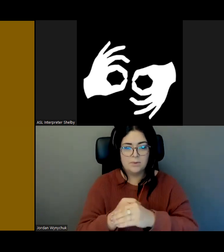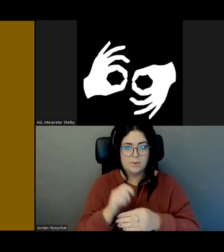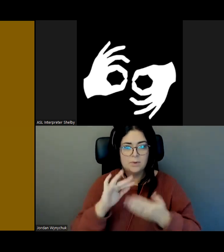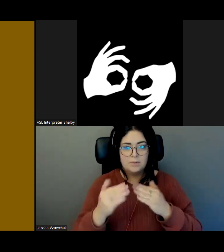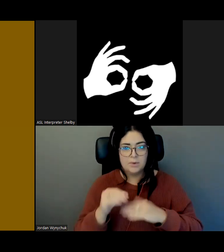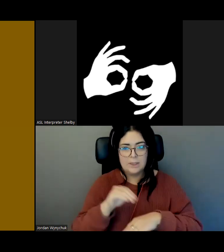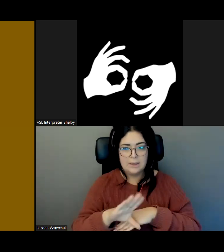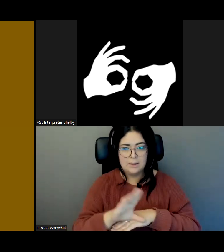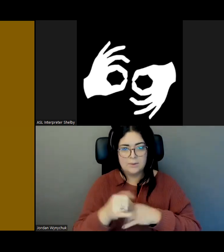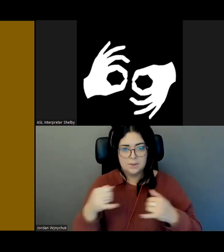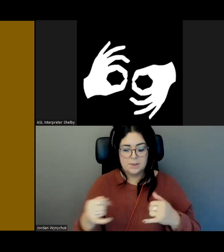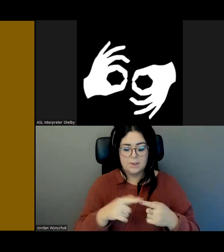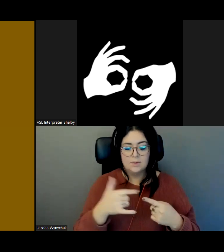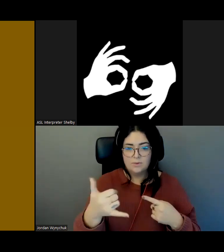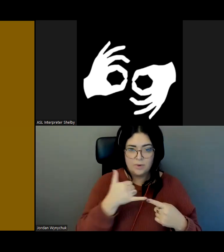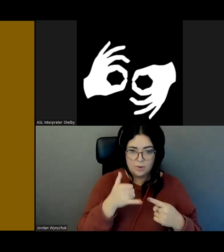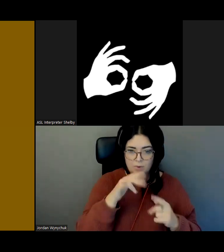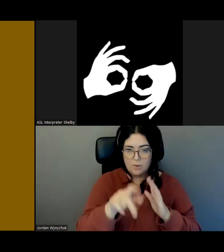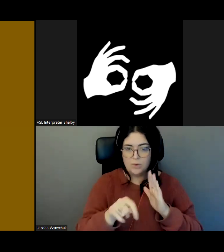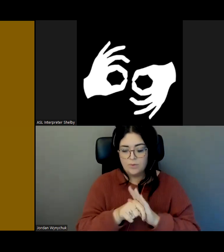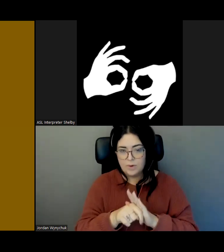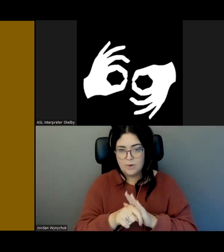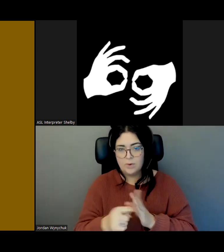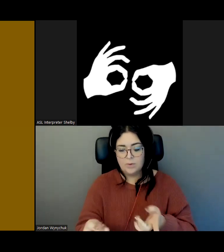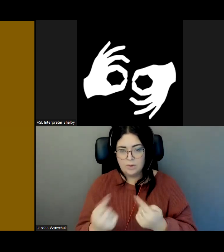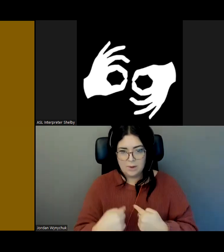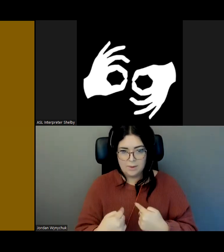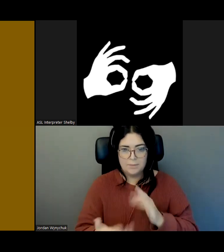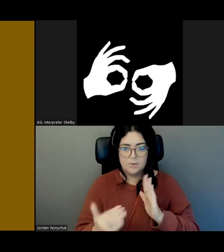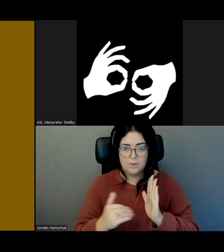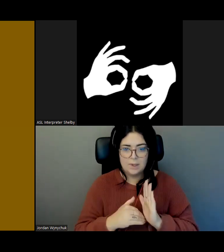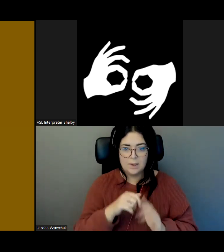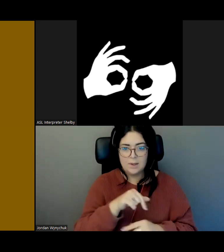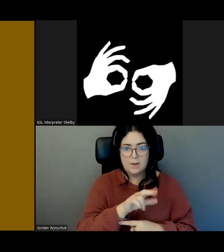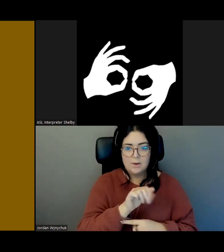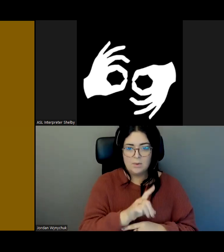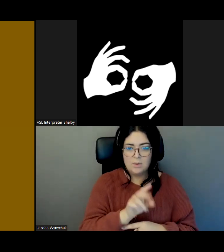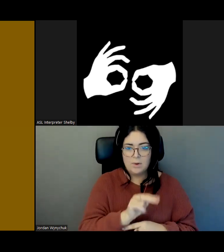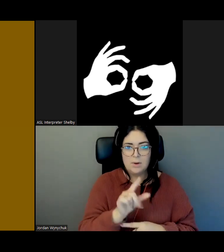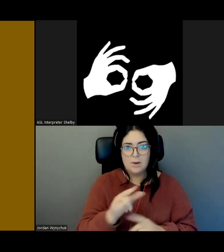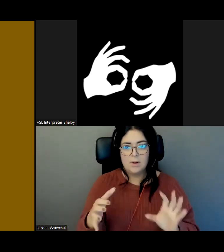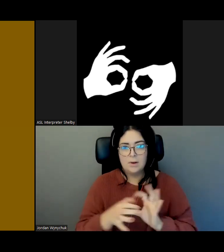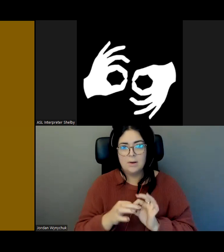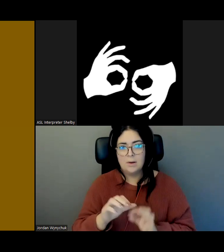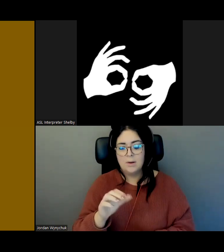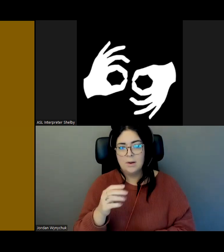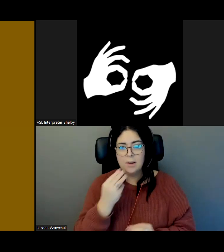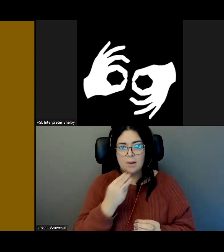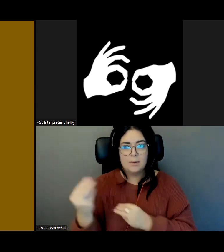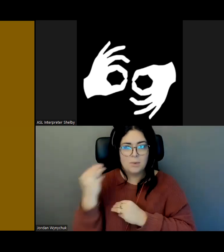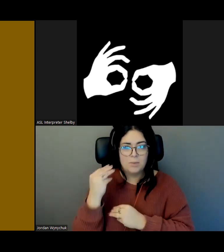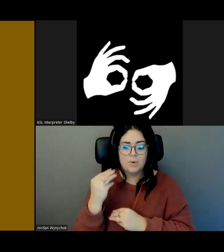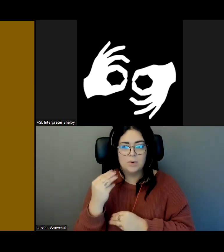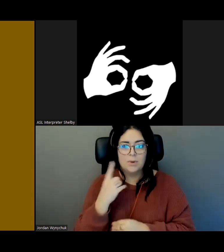drop-in counseling service. Again, a partnership between Quad NL and Jacob Putterster Memorial Foundation. It's